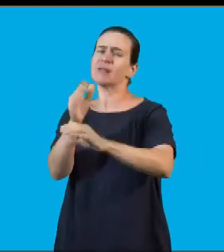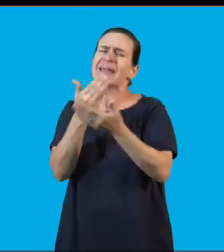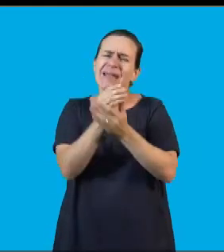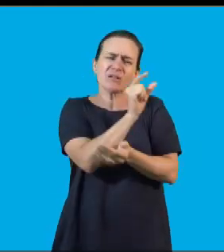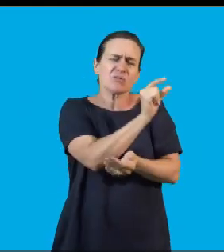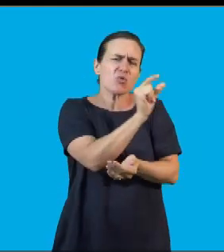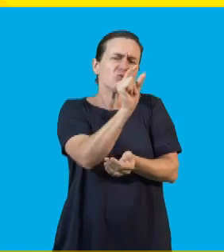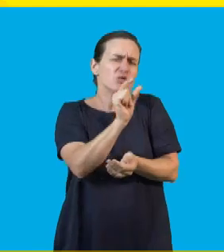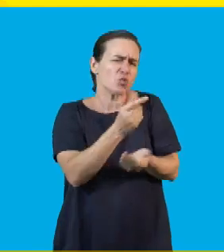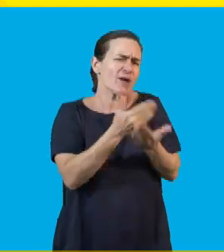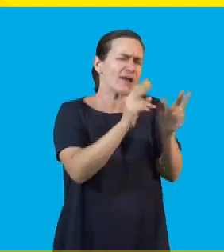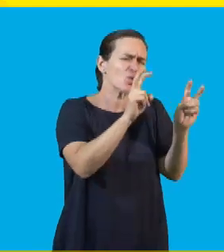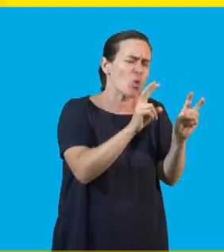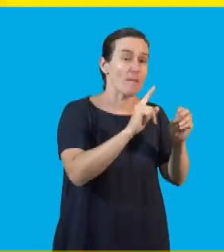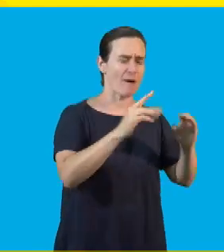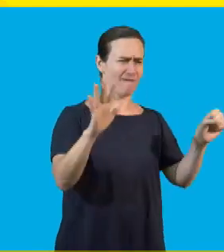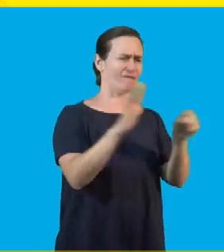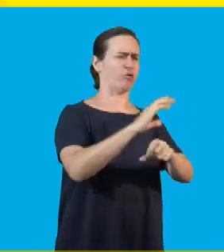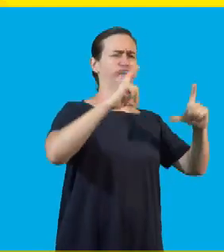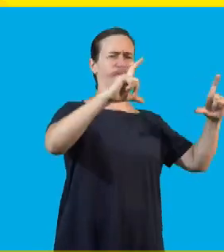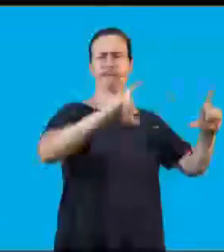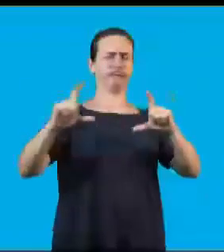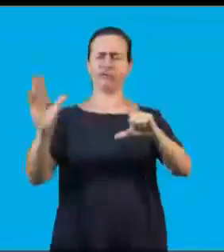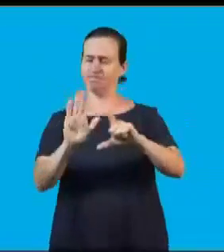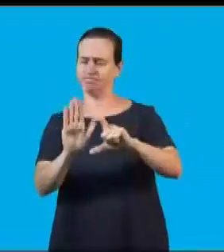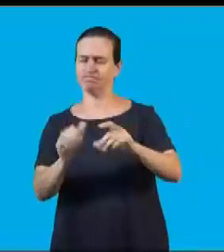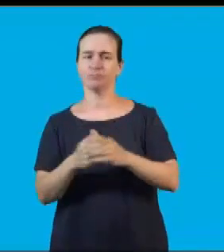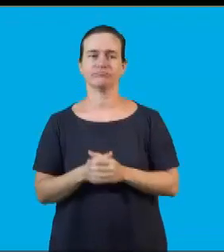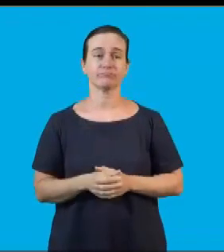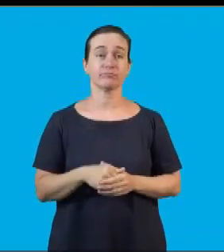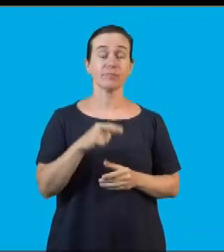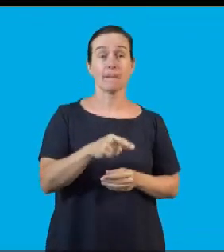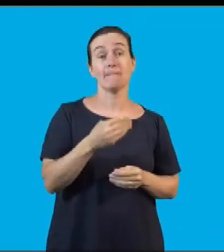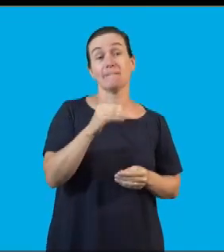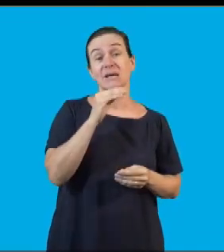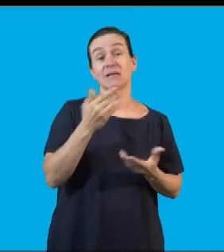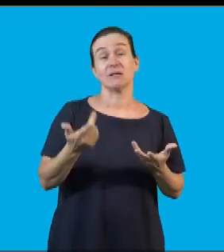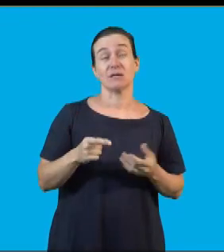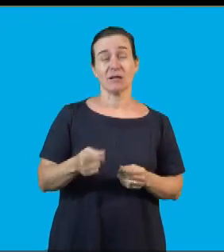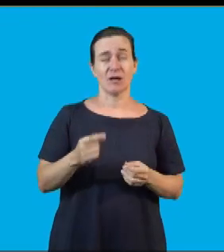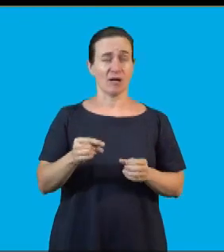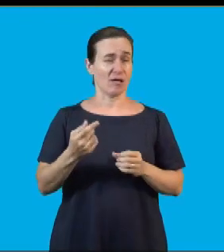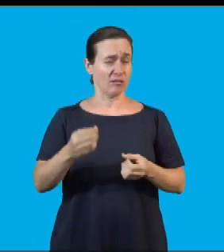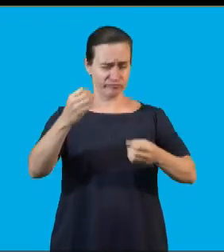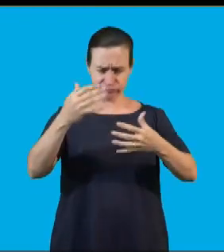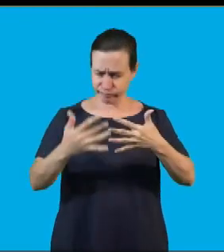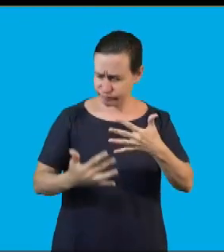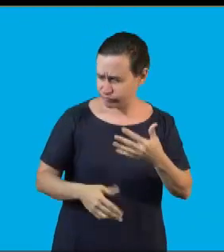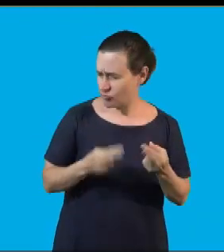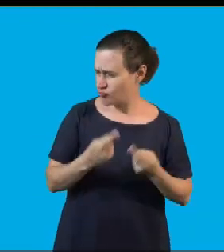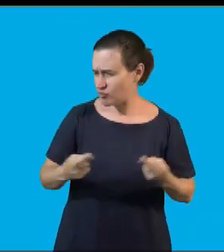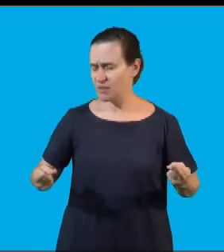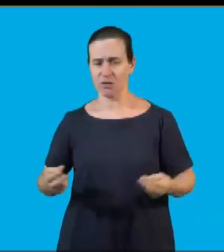text to support your answers, to justify. So enhances learning experiences, vast resource,